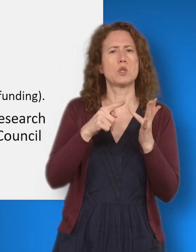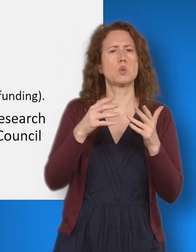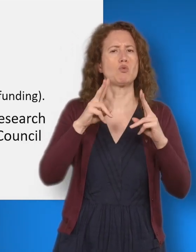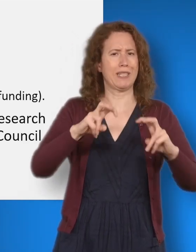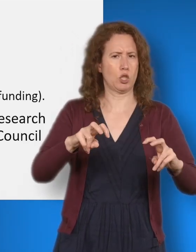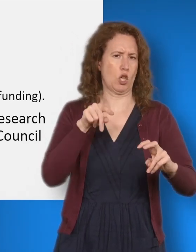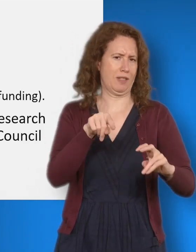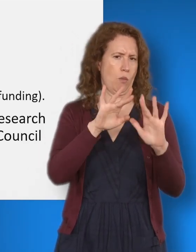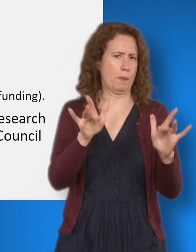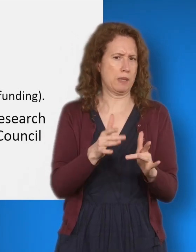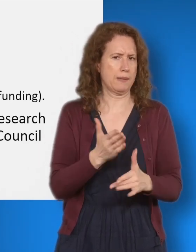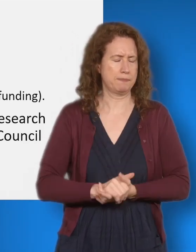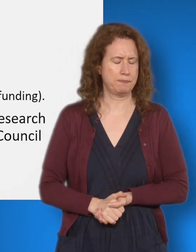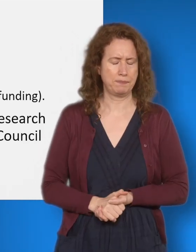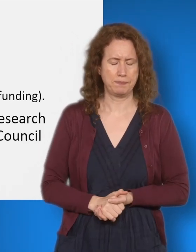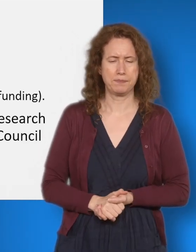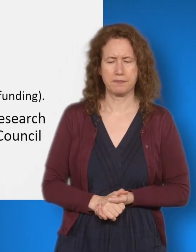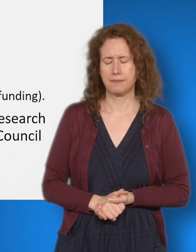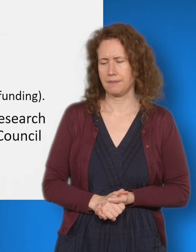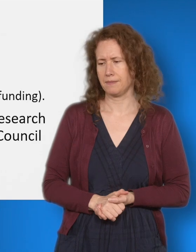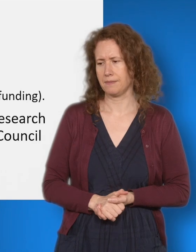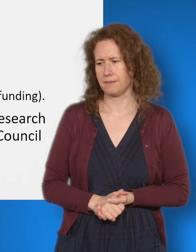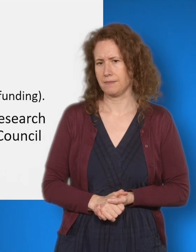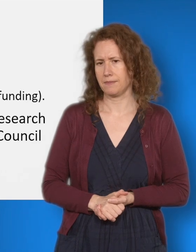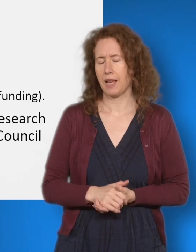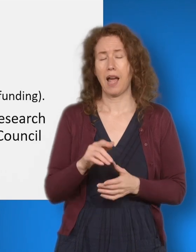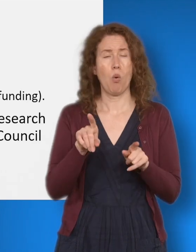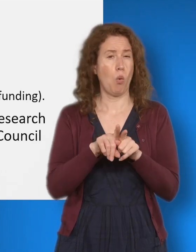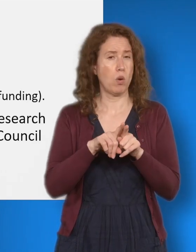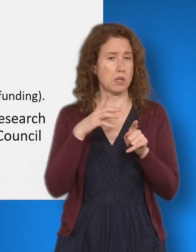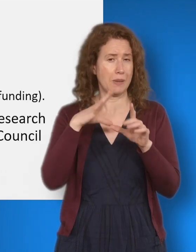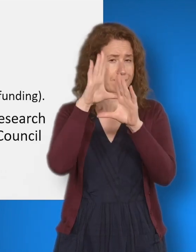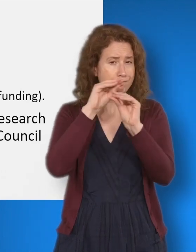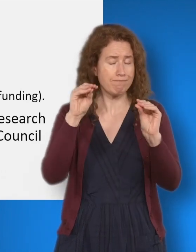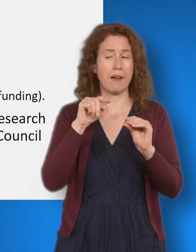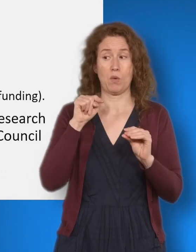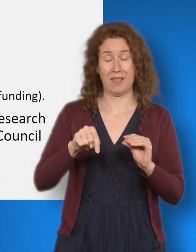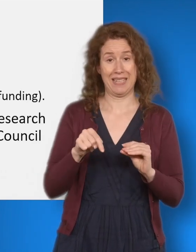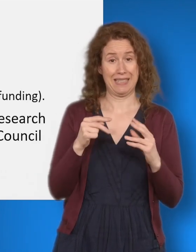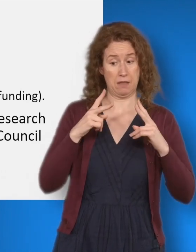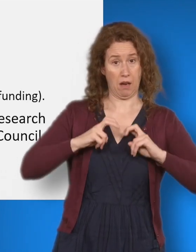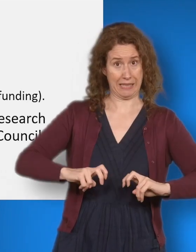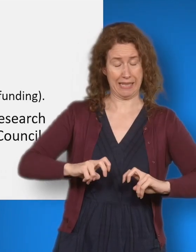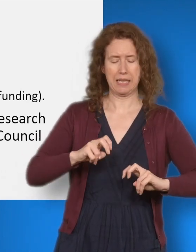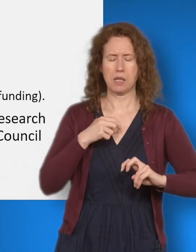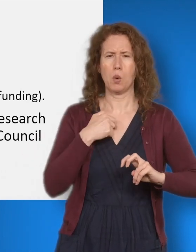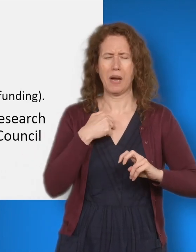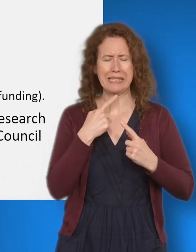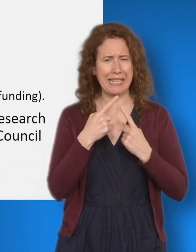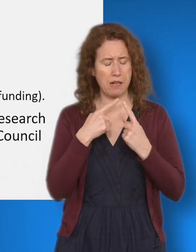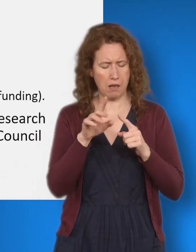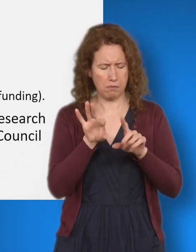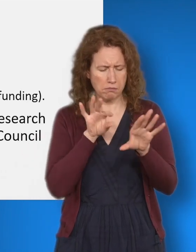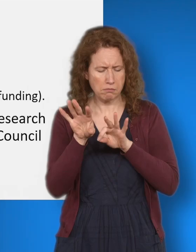platform. And I should mention that for this study, we extracted the